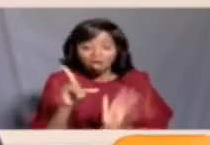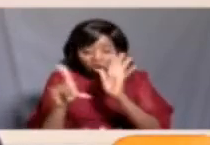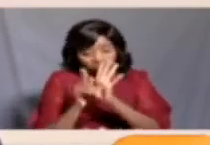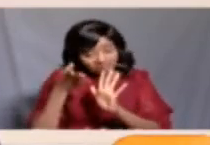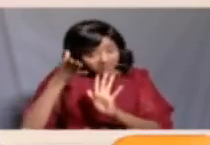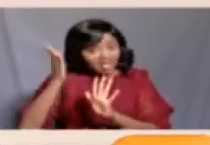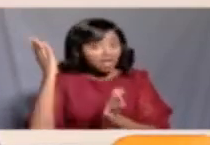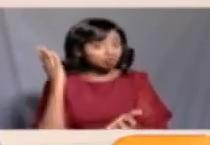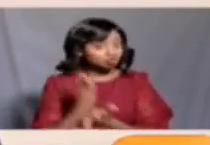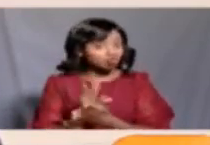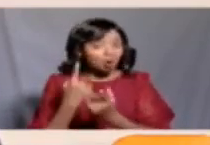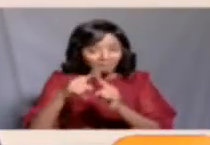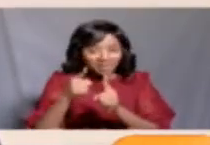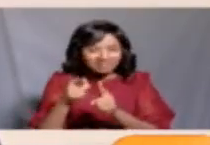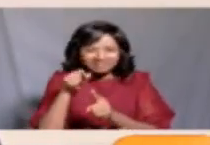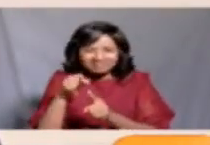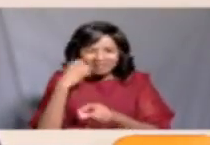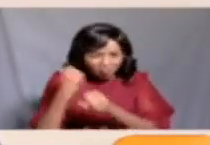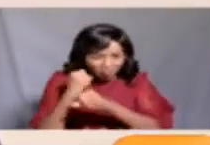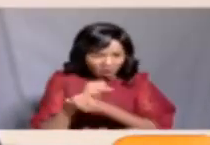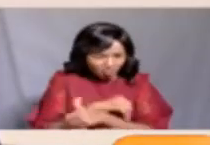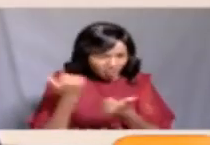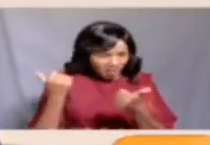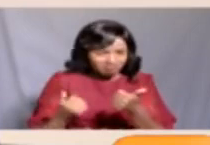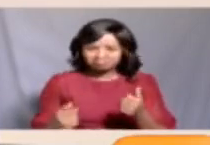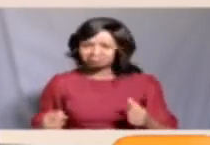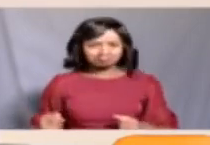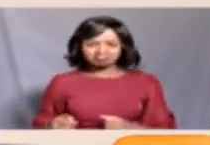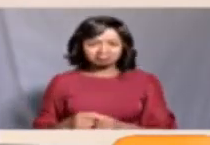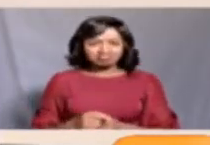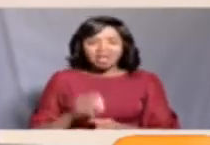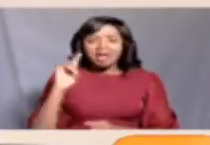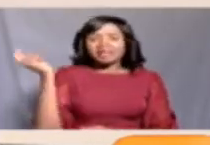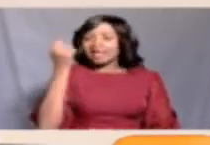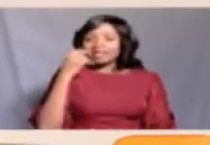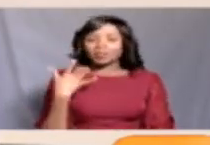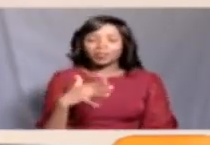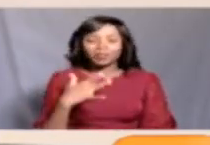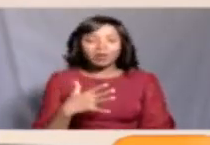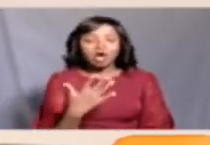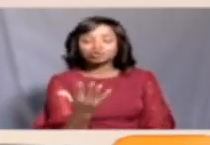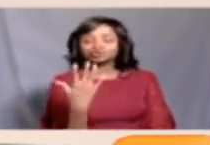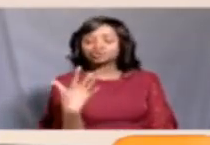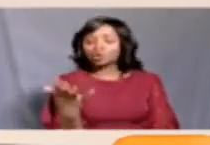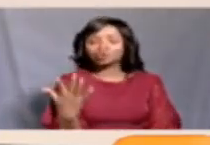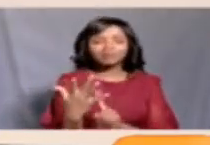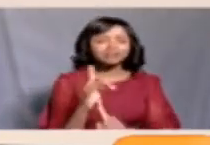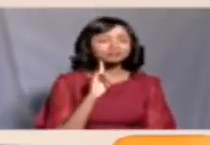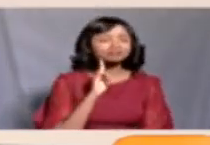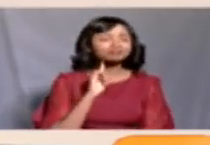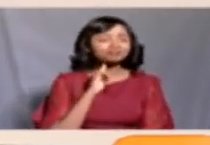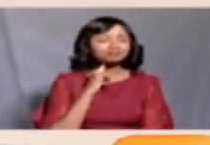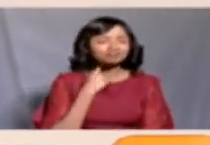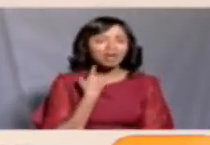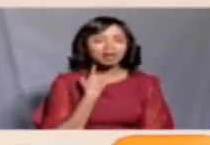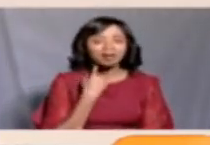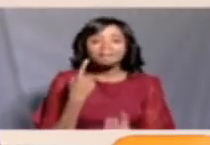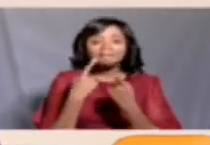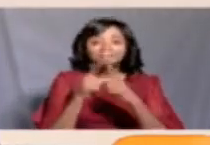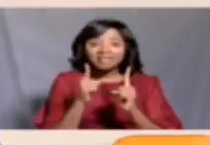However, are they alive? Yeah. Kenya is a beautiful country with amazing documents all over the place. But how are they